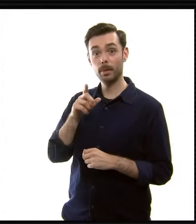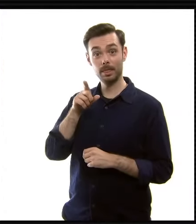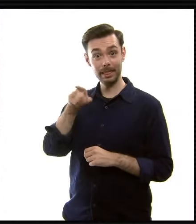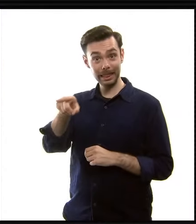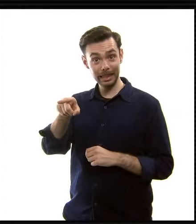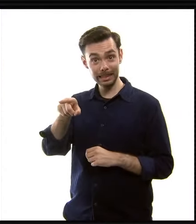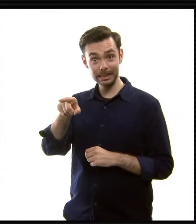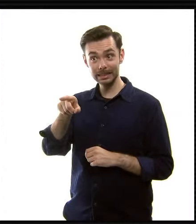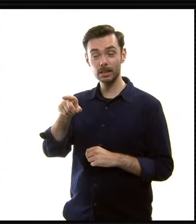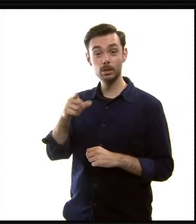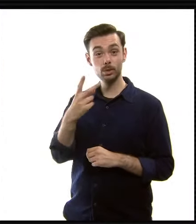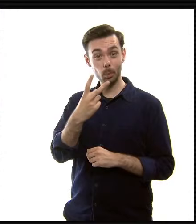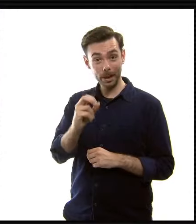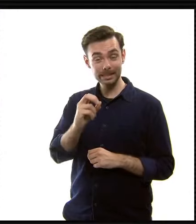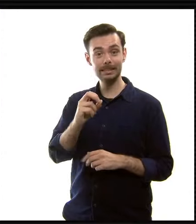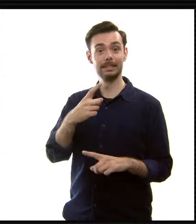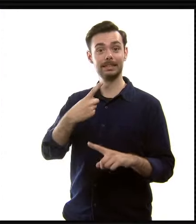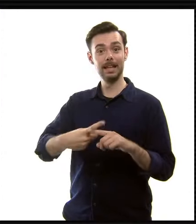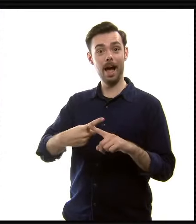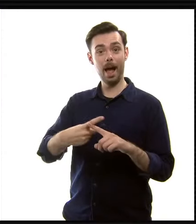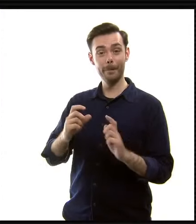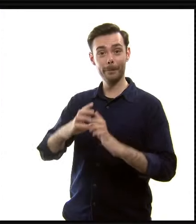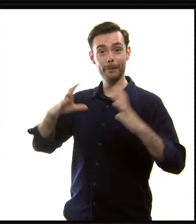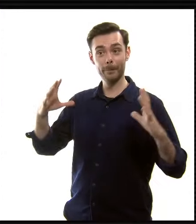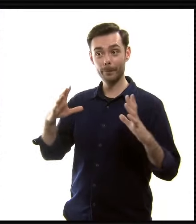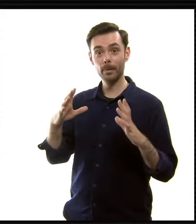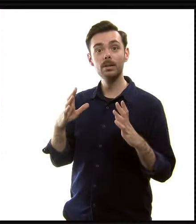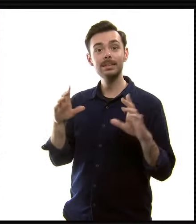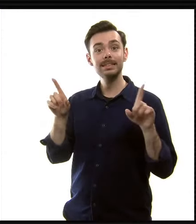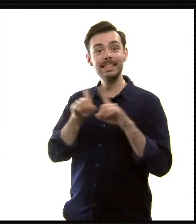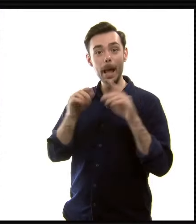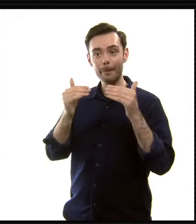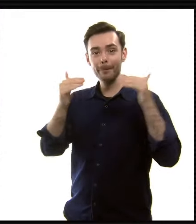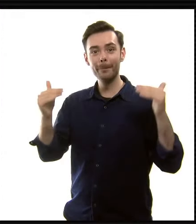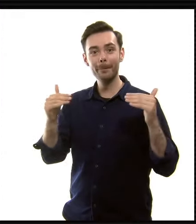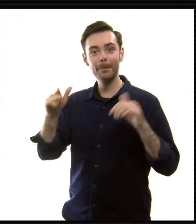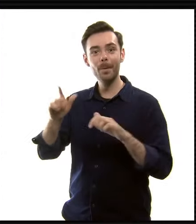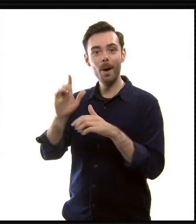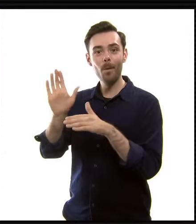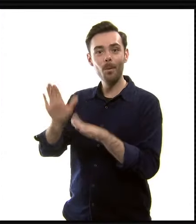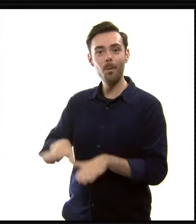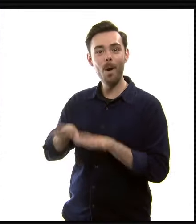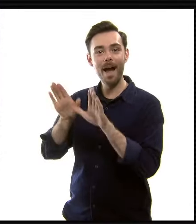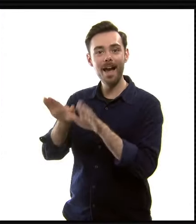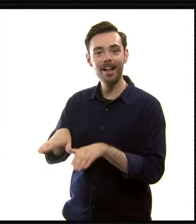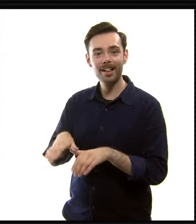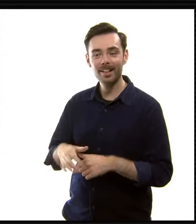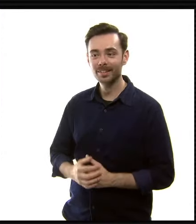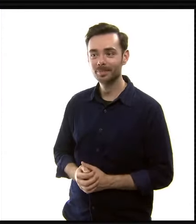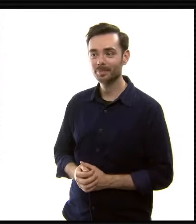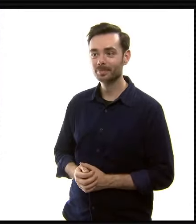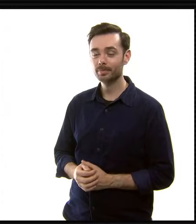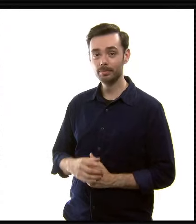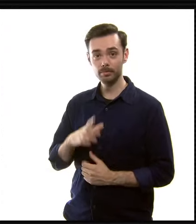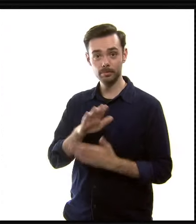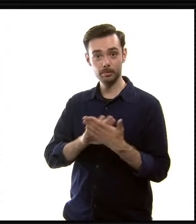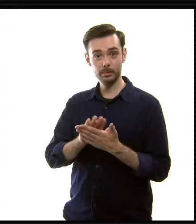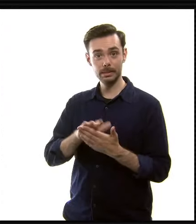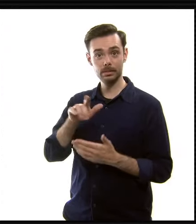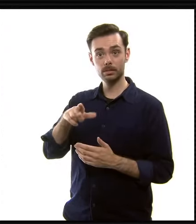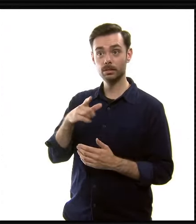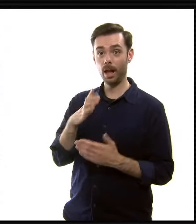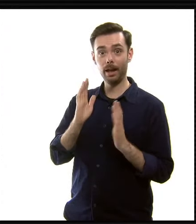they would be the length of a humpback whale. Each would also contain millions of LEGO bricks. Now, just to give you a sense of the